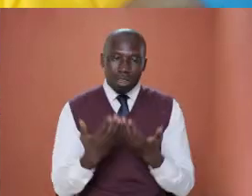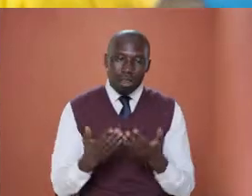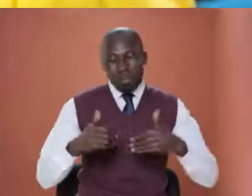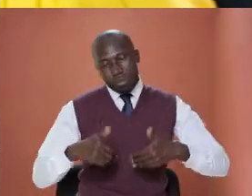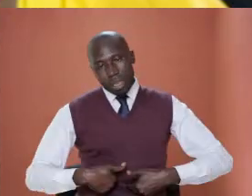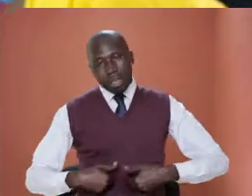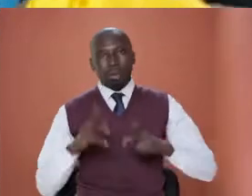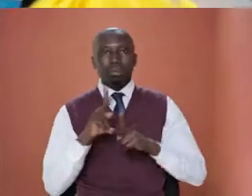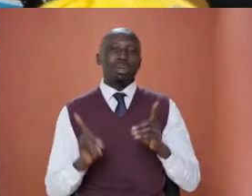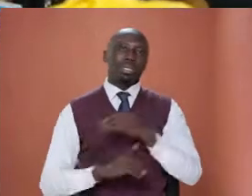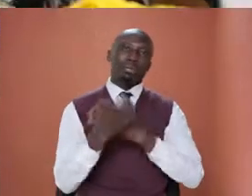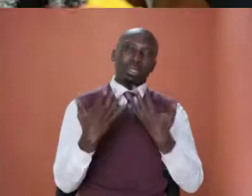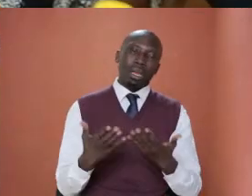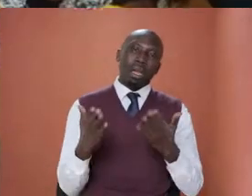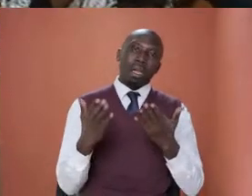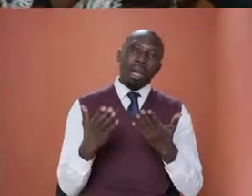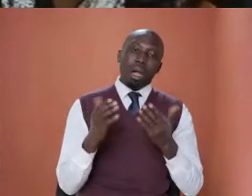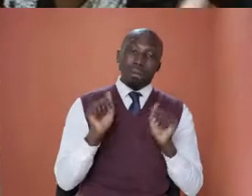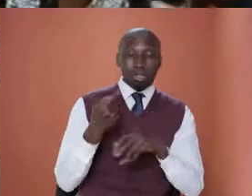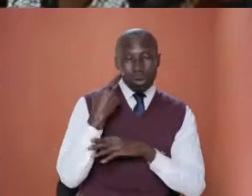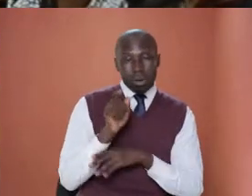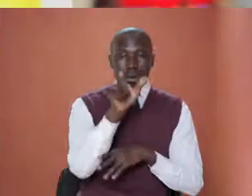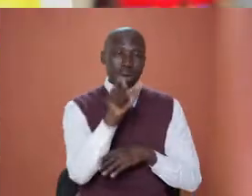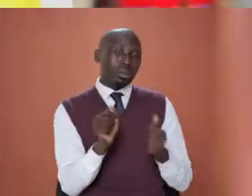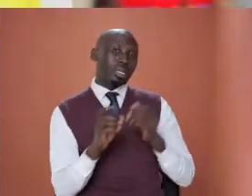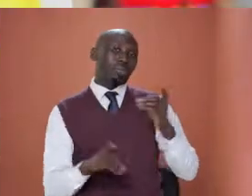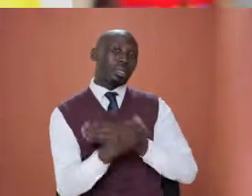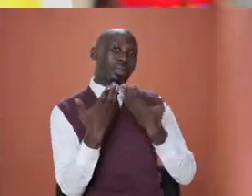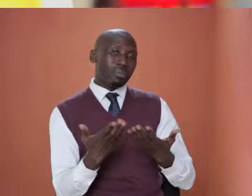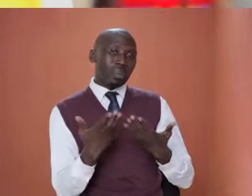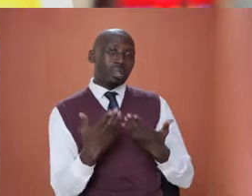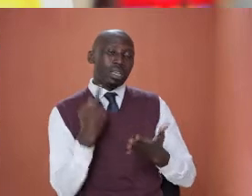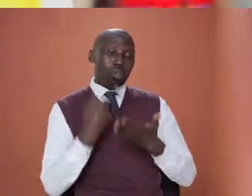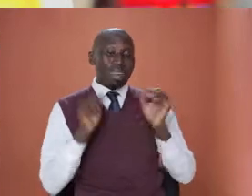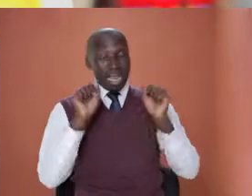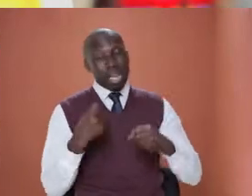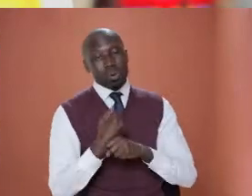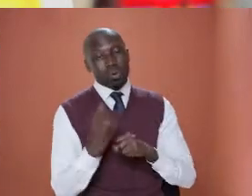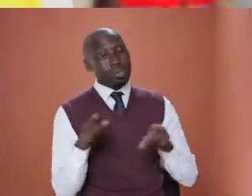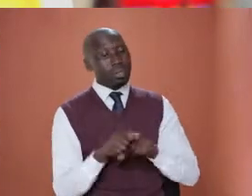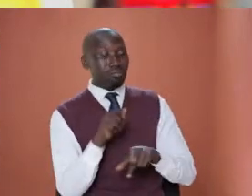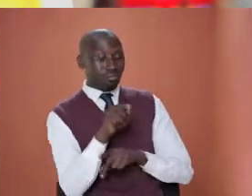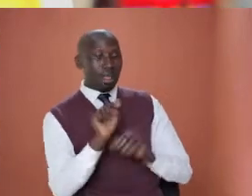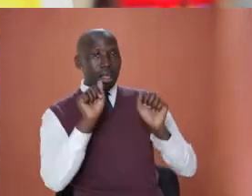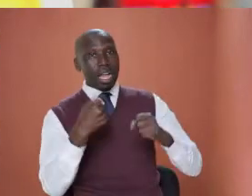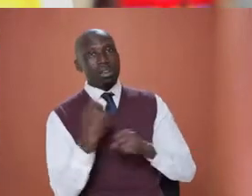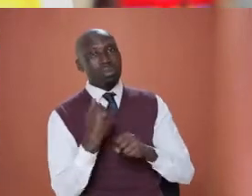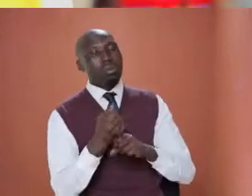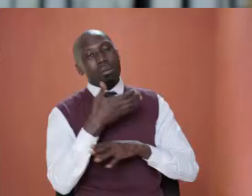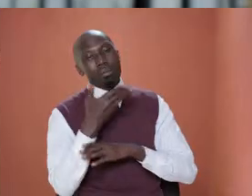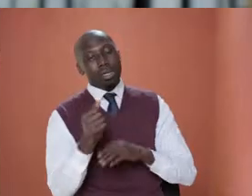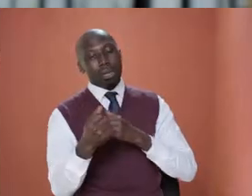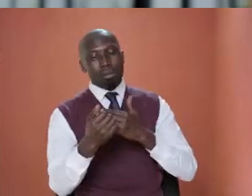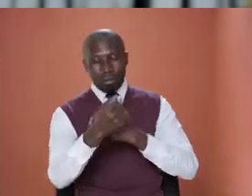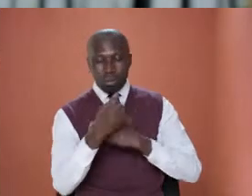young people with disabilities? I have to look at that person with disabilities, that what I can do, even he or she can even do it